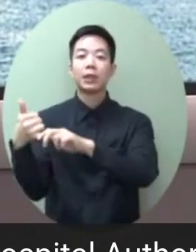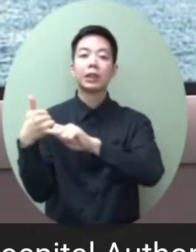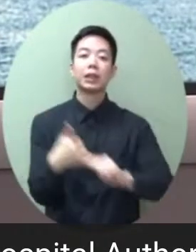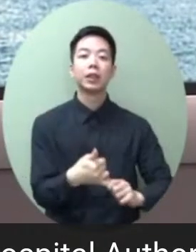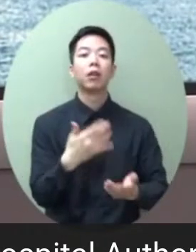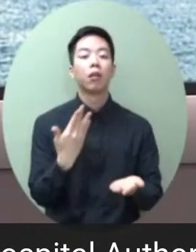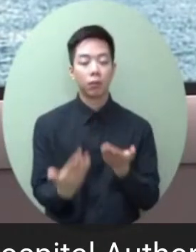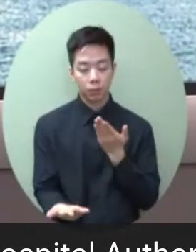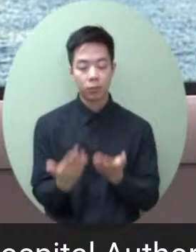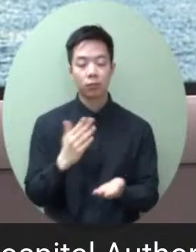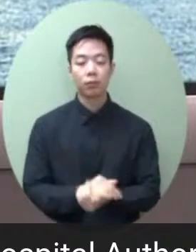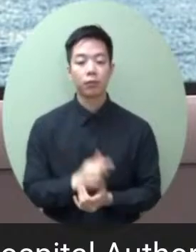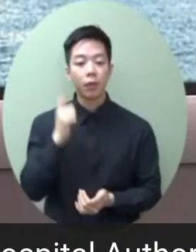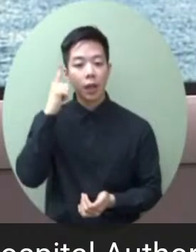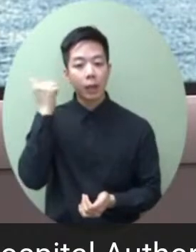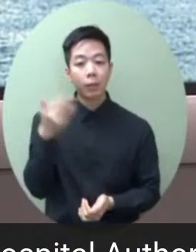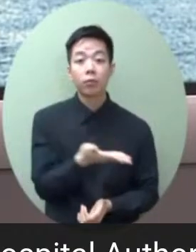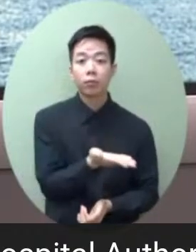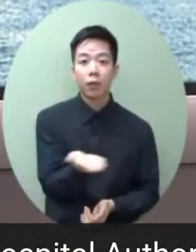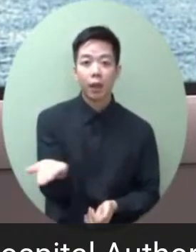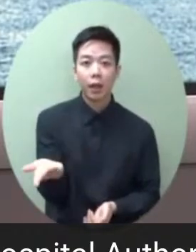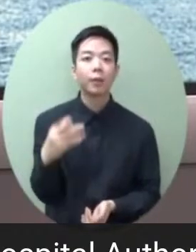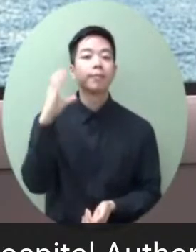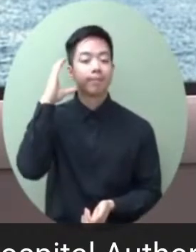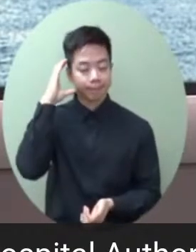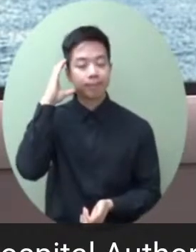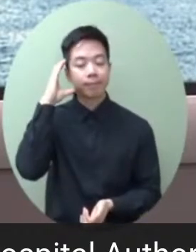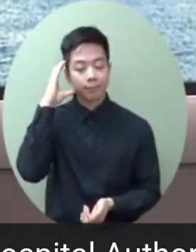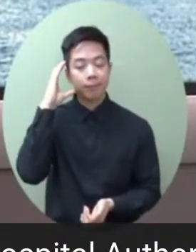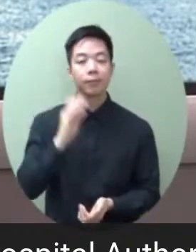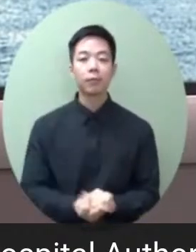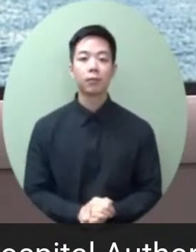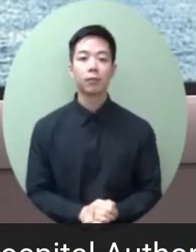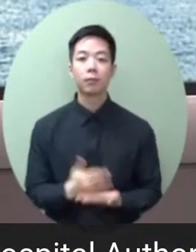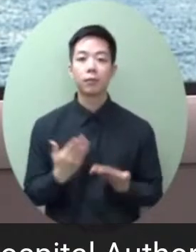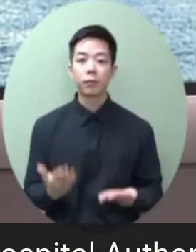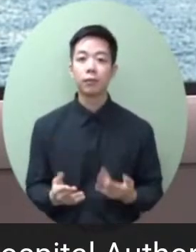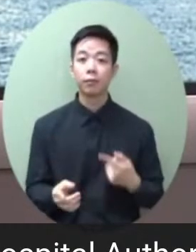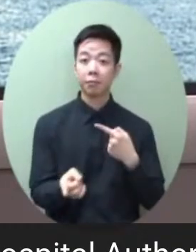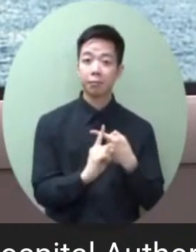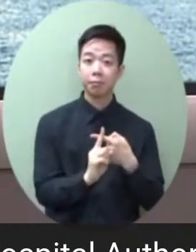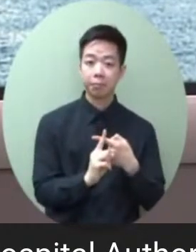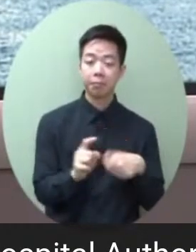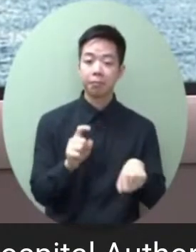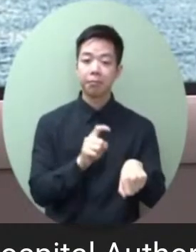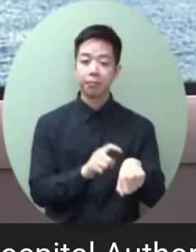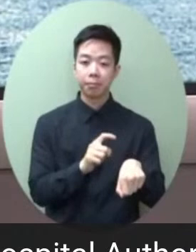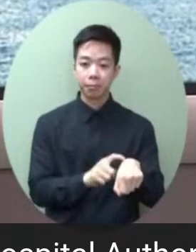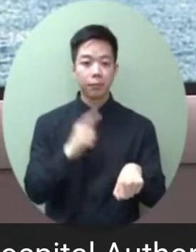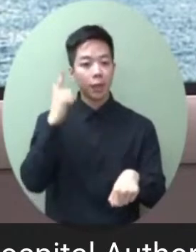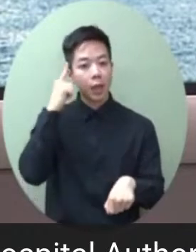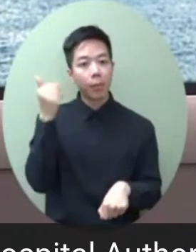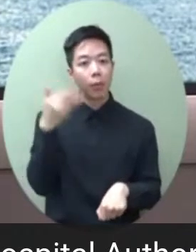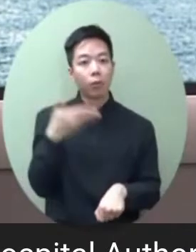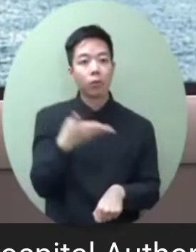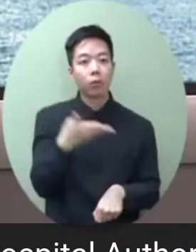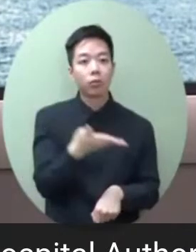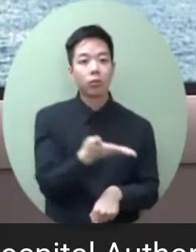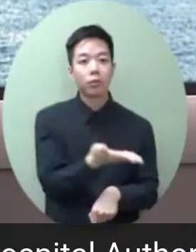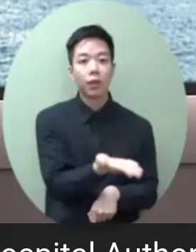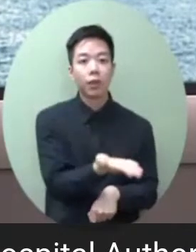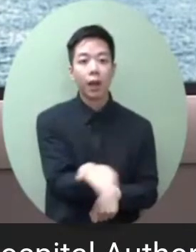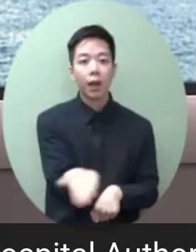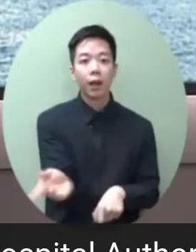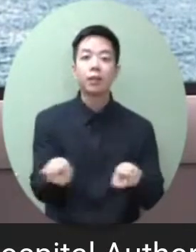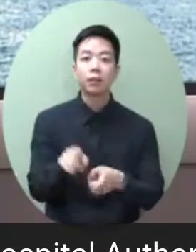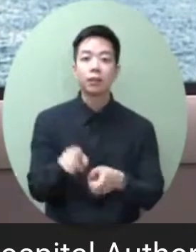other COVID-19 patients. I sincerely hope that you can listen to our appeal and heed our appeal. In the face of crisis,